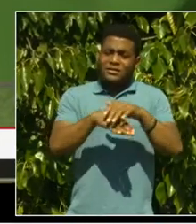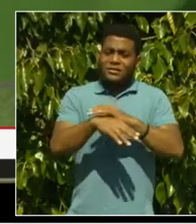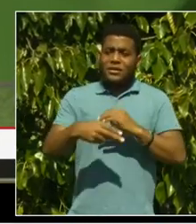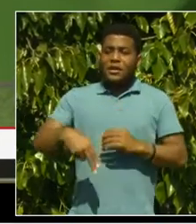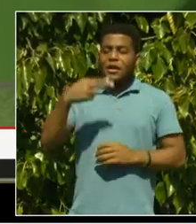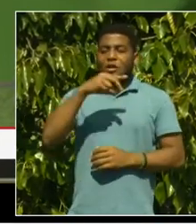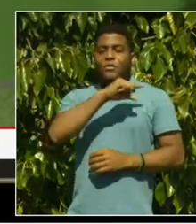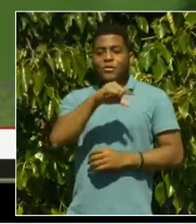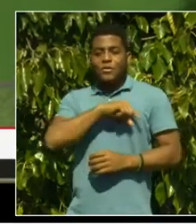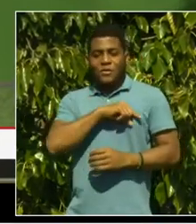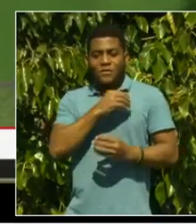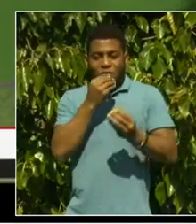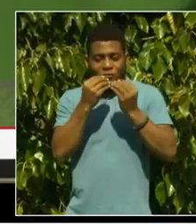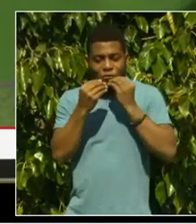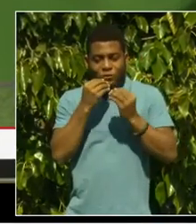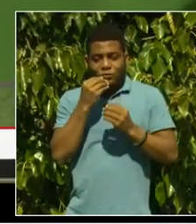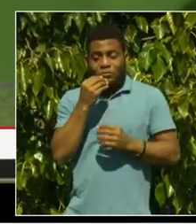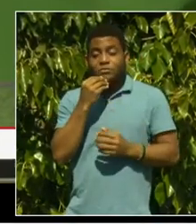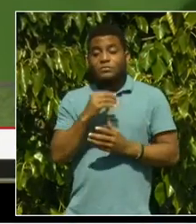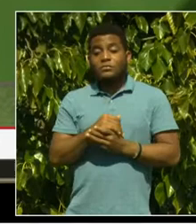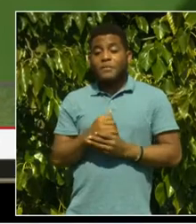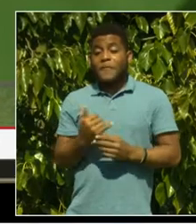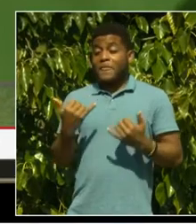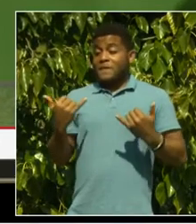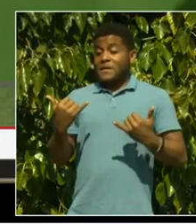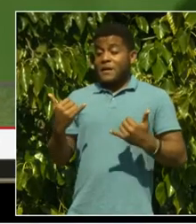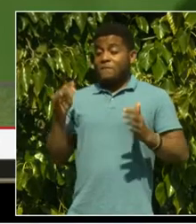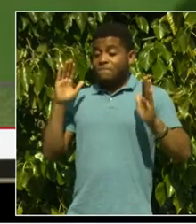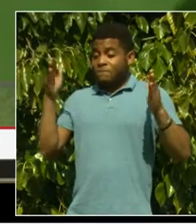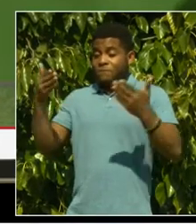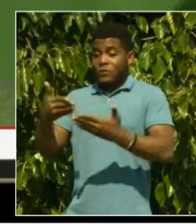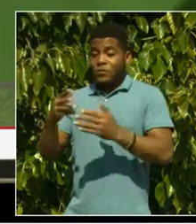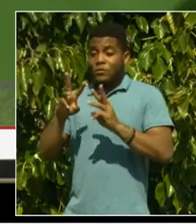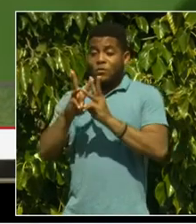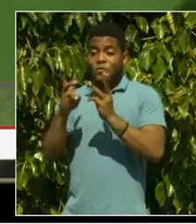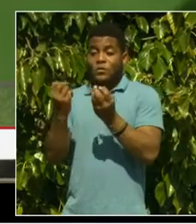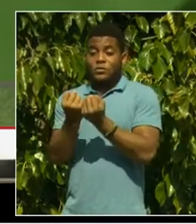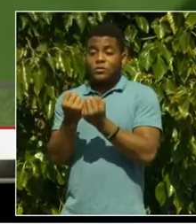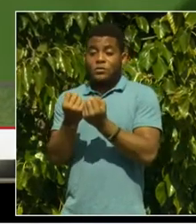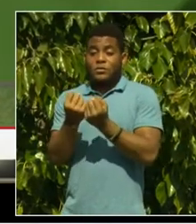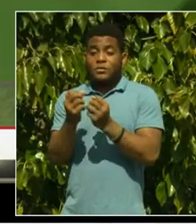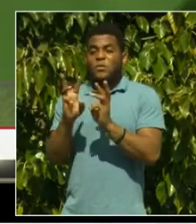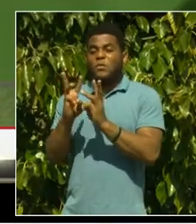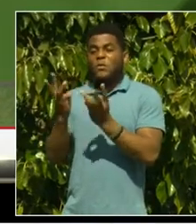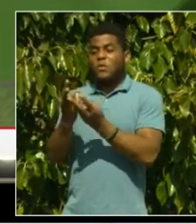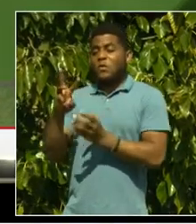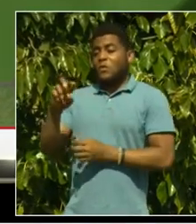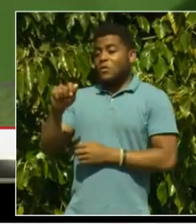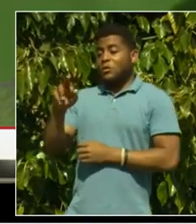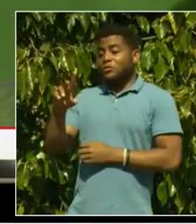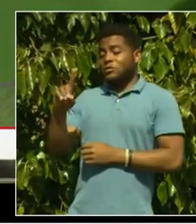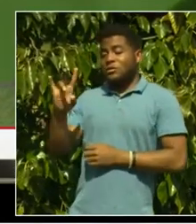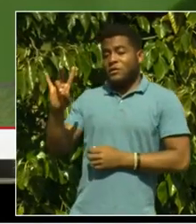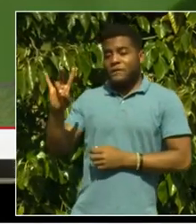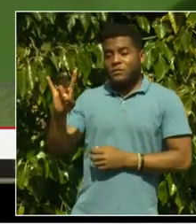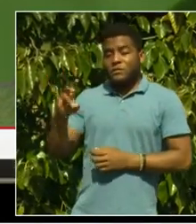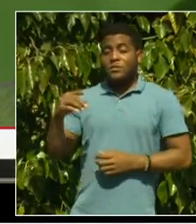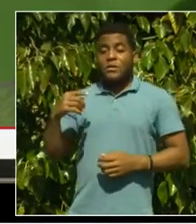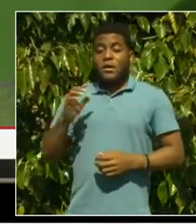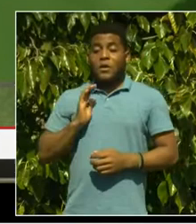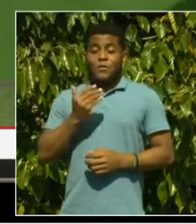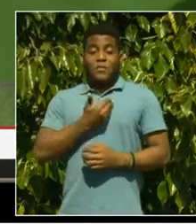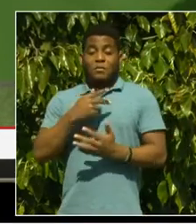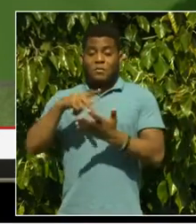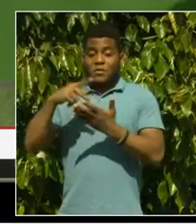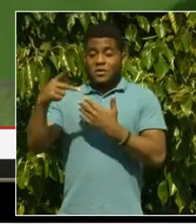7. The pilot program visibly establishes this location as a corner where healthy food can be found. And